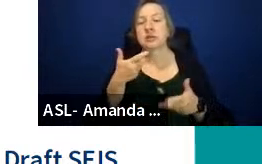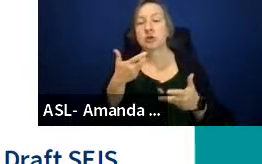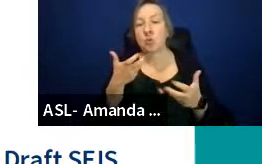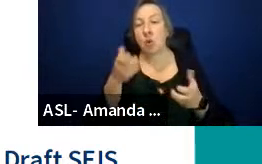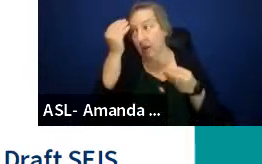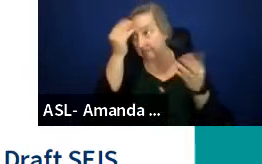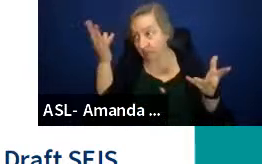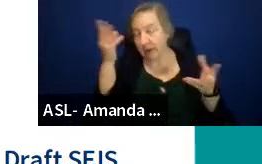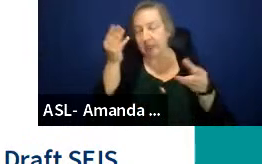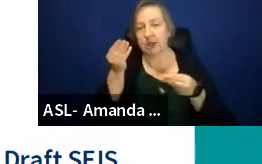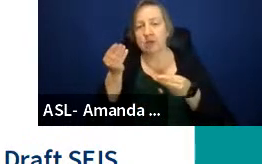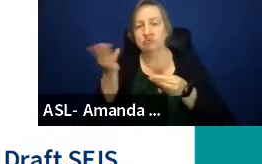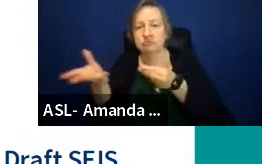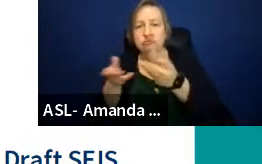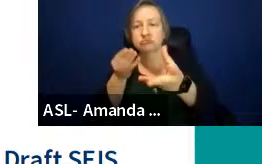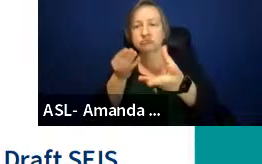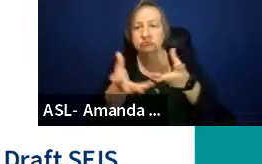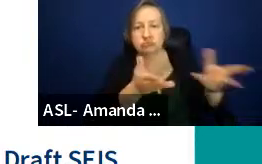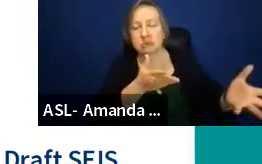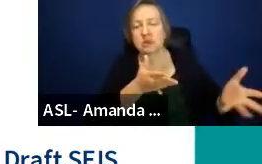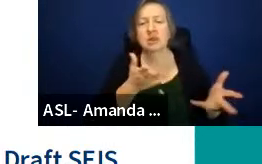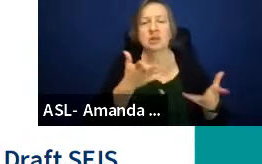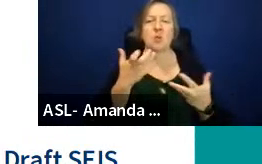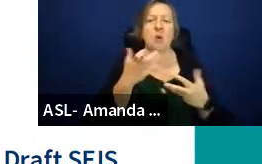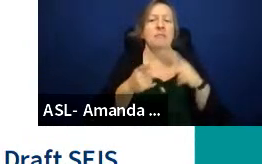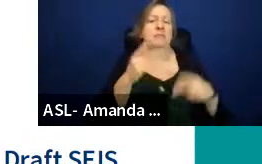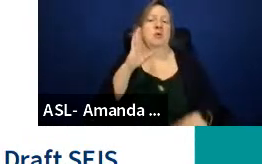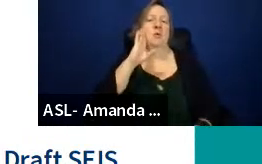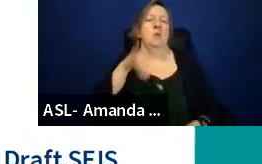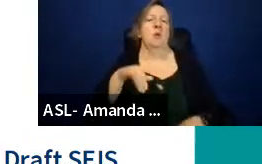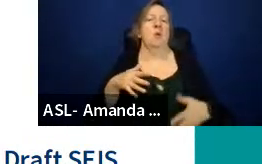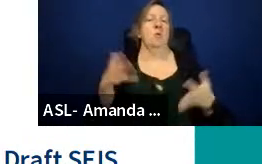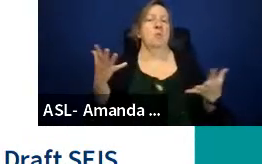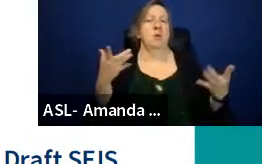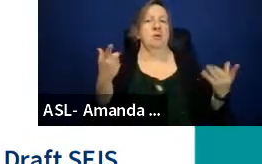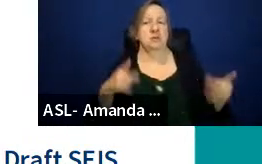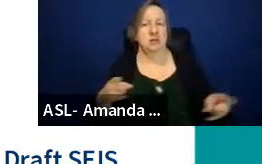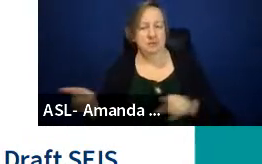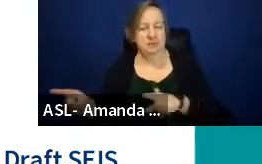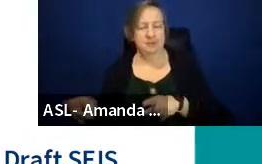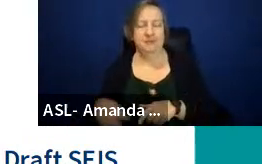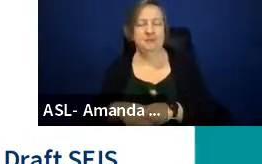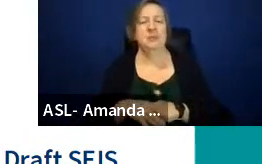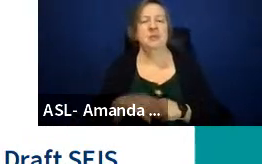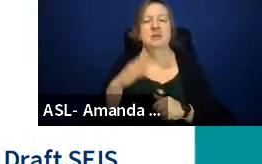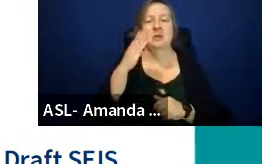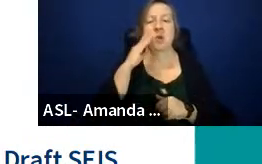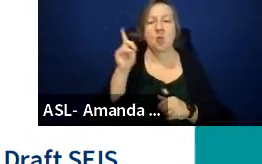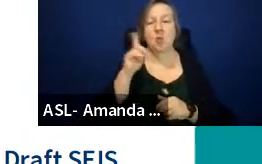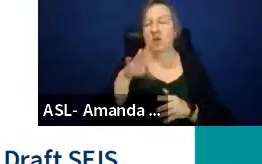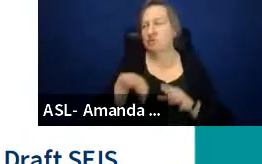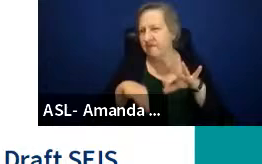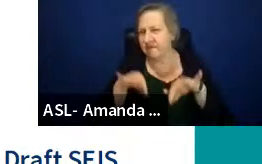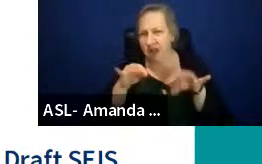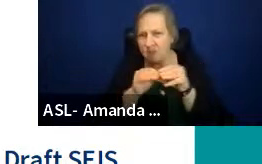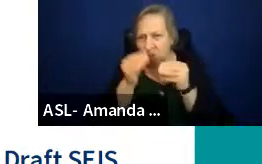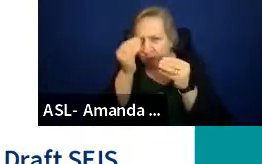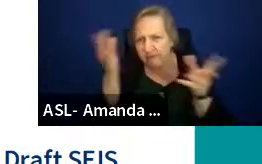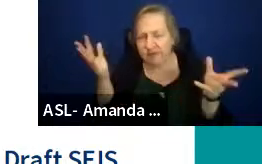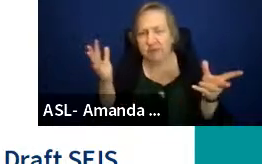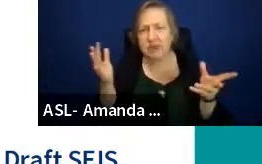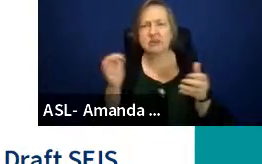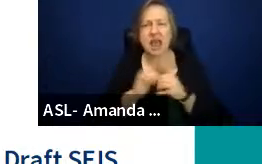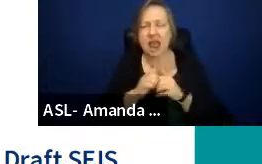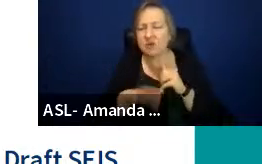there. We want to make sure people know that this is going on, know where to get the information, how to